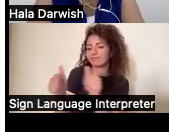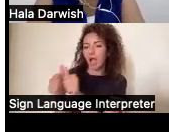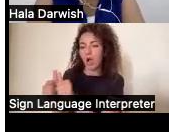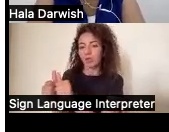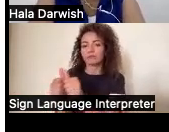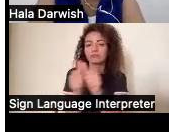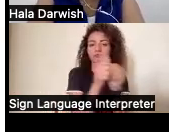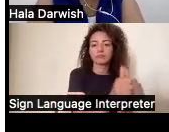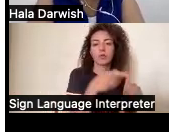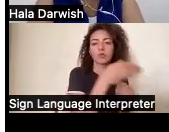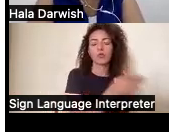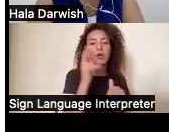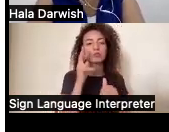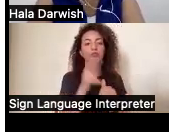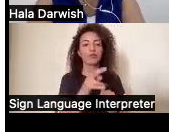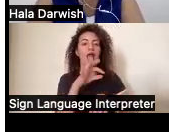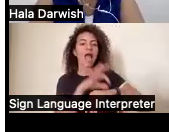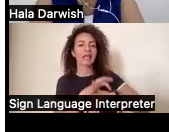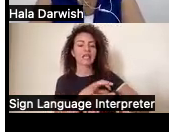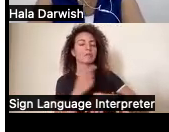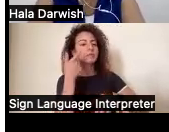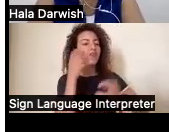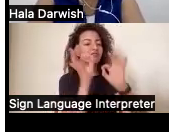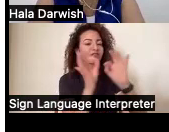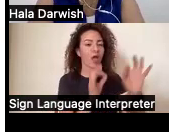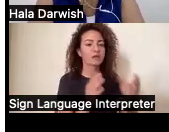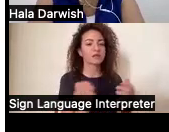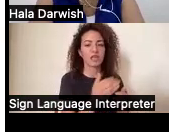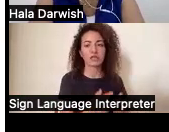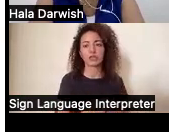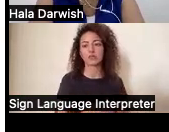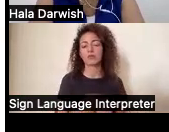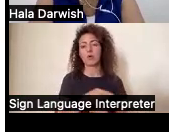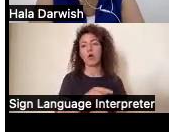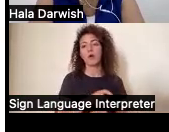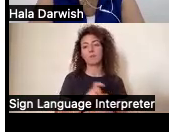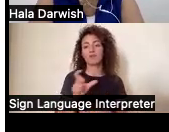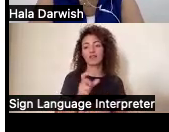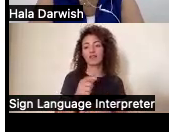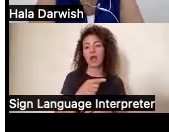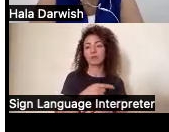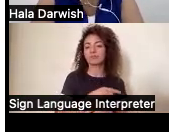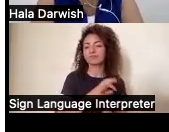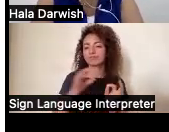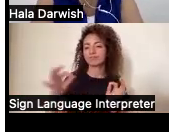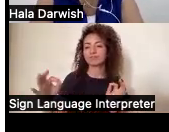health, nutrition, education, and wash, etc. And they provide specific case